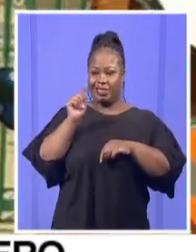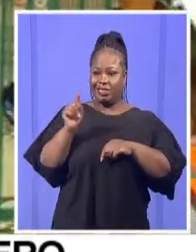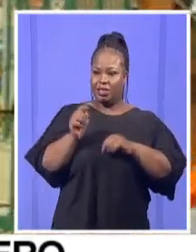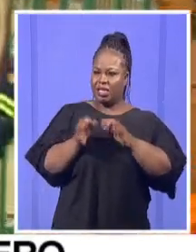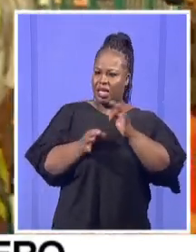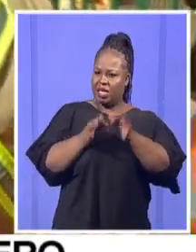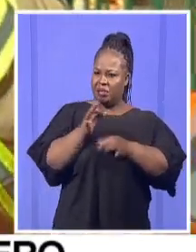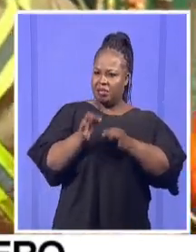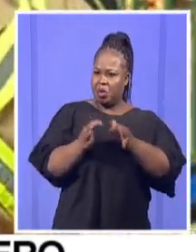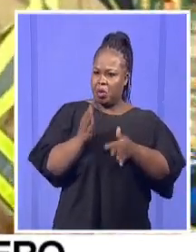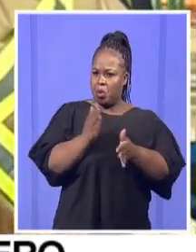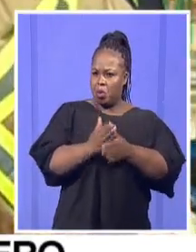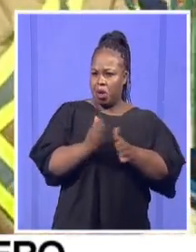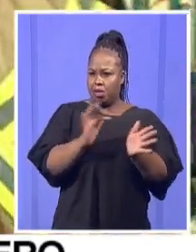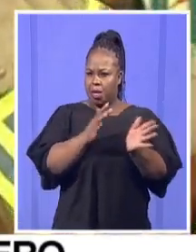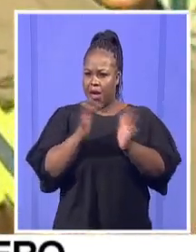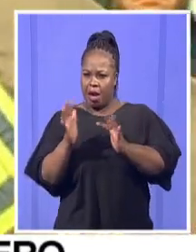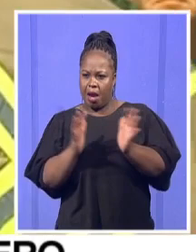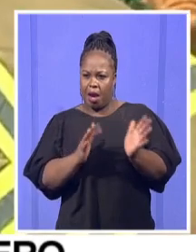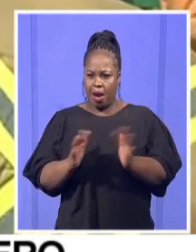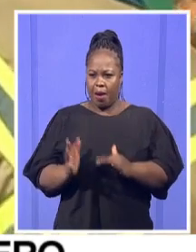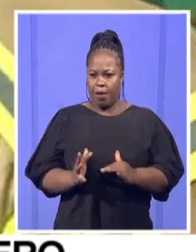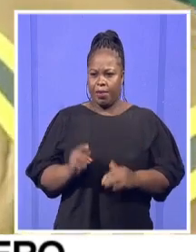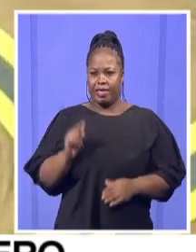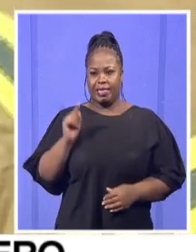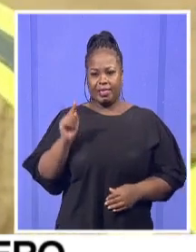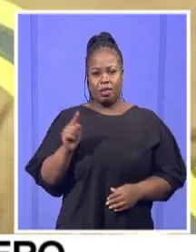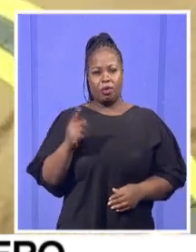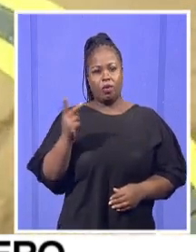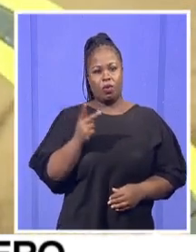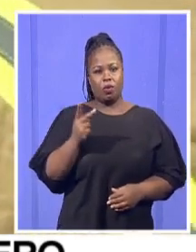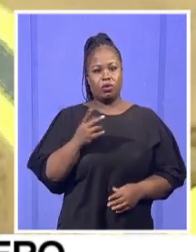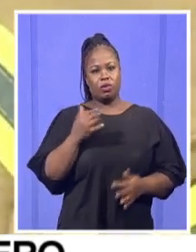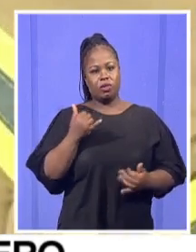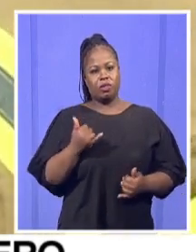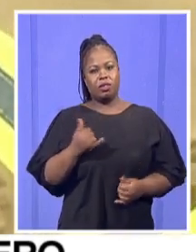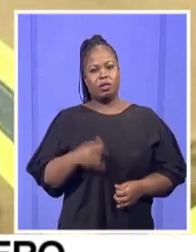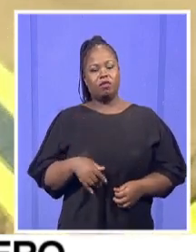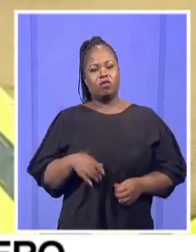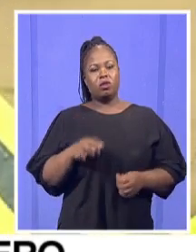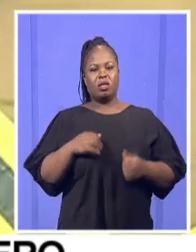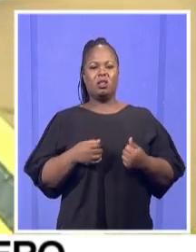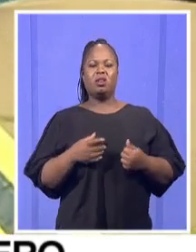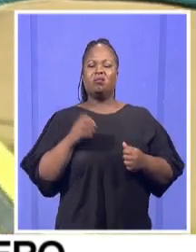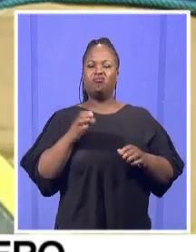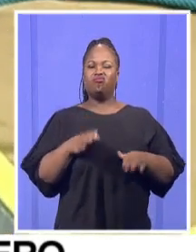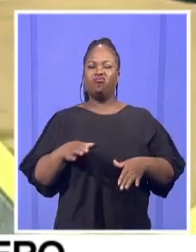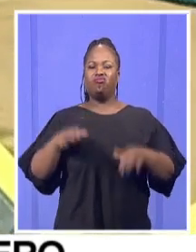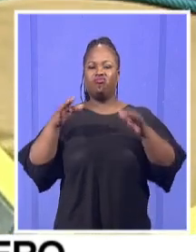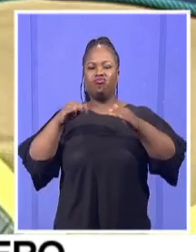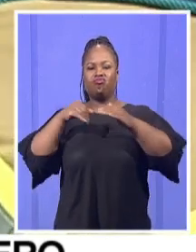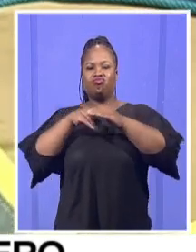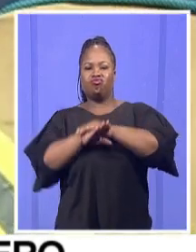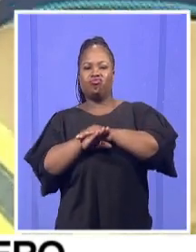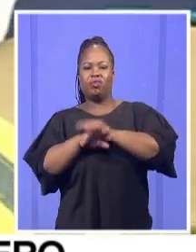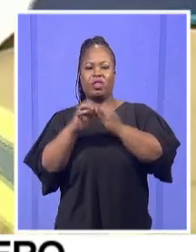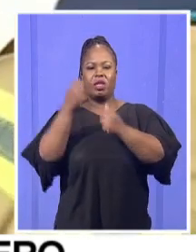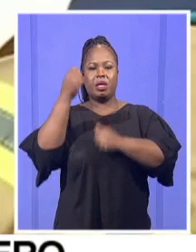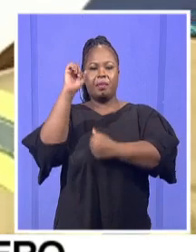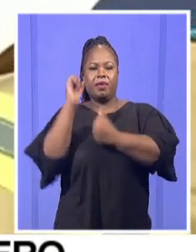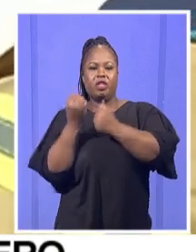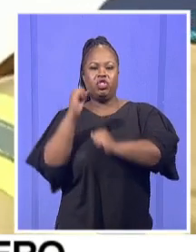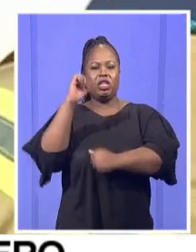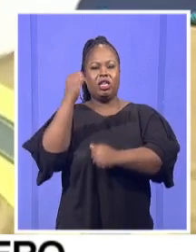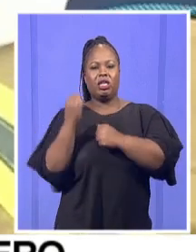works, and they're explaining it to him how it works. They've also taken him through the entire plant where they've shown him where